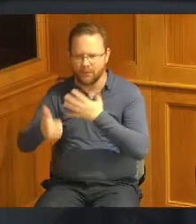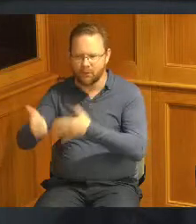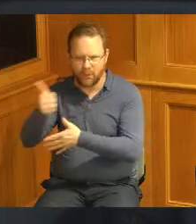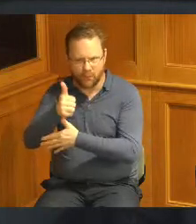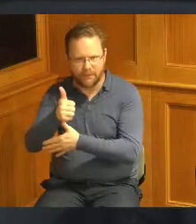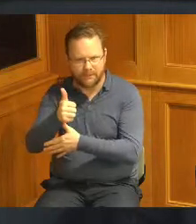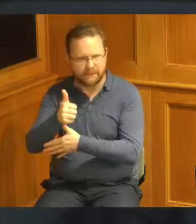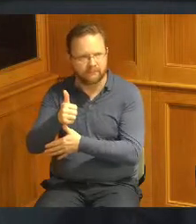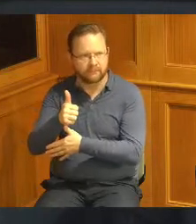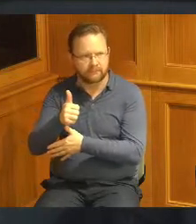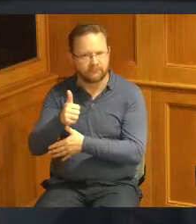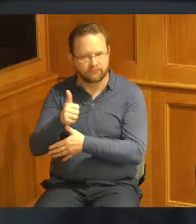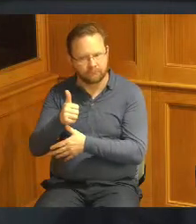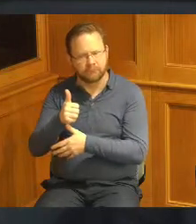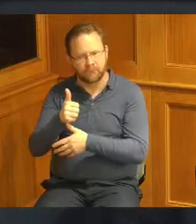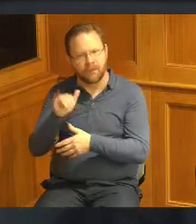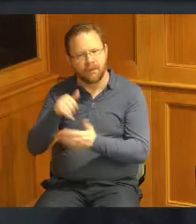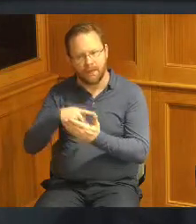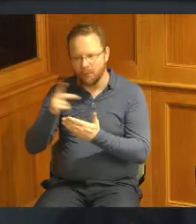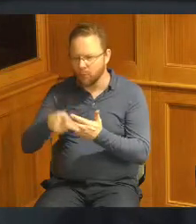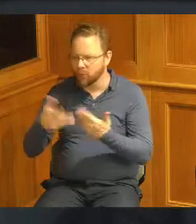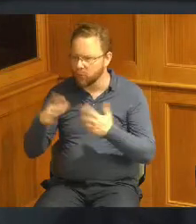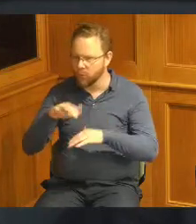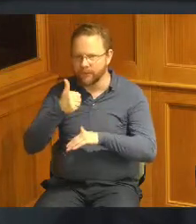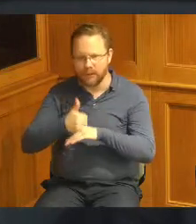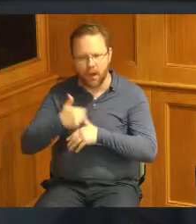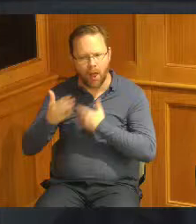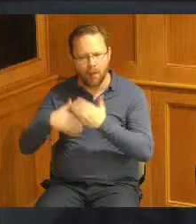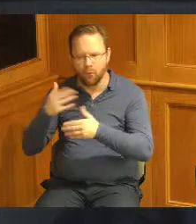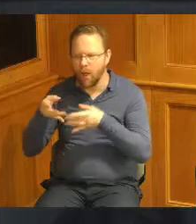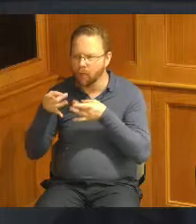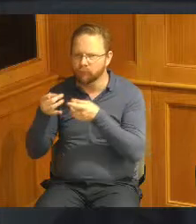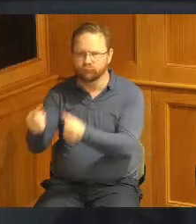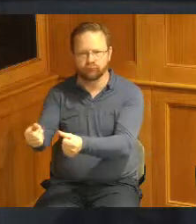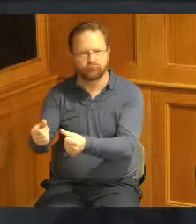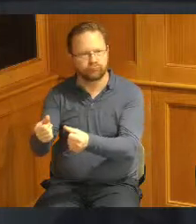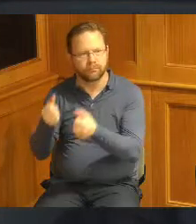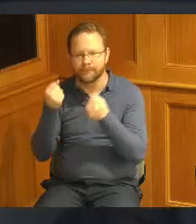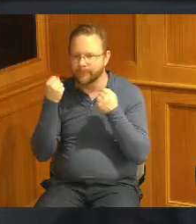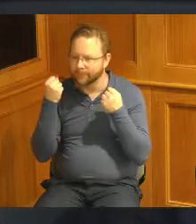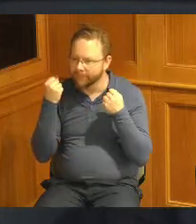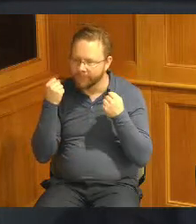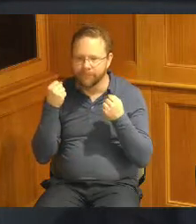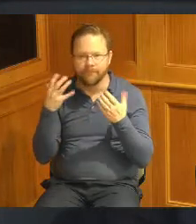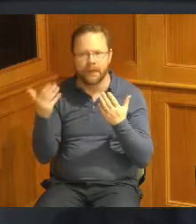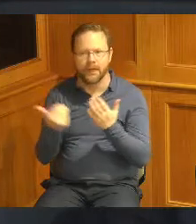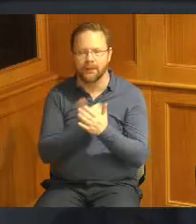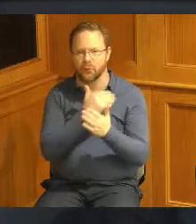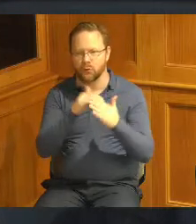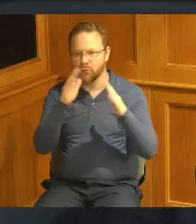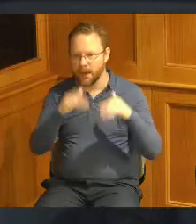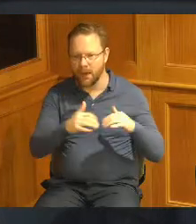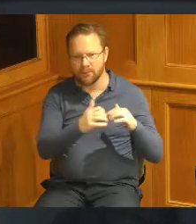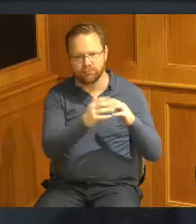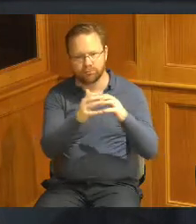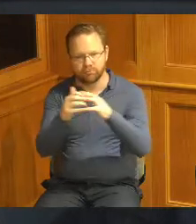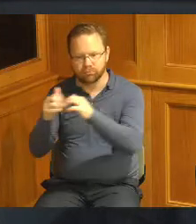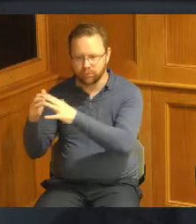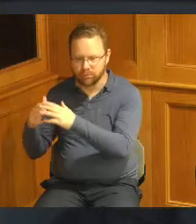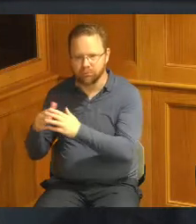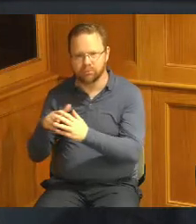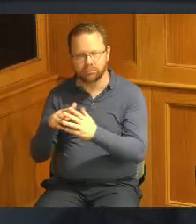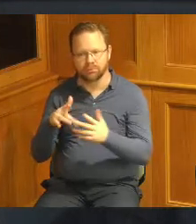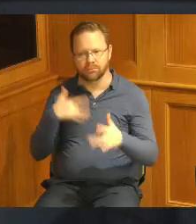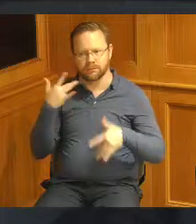already set up. It's running well. We've gotten all kinds of housing units stood up through that program. It's really exciting to be working with